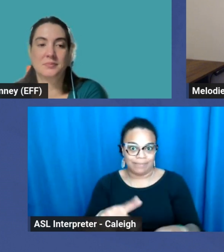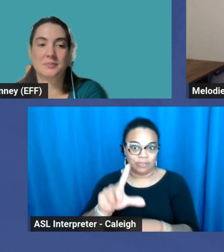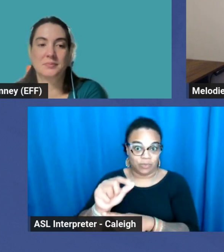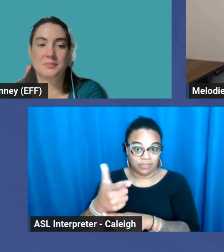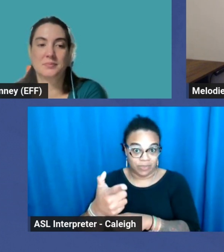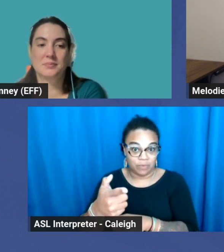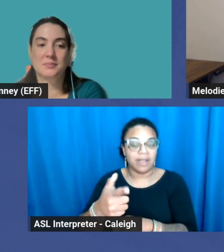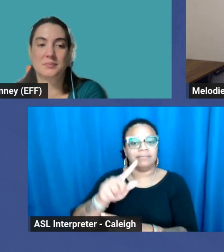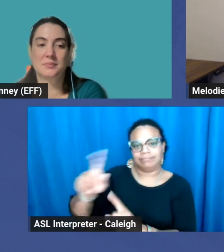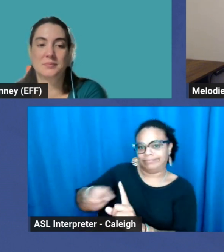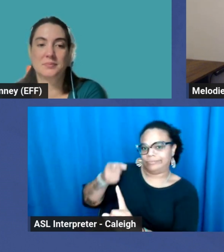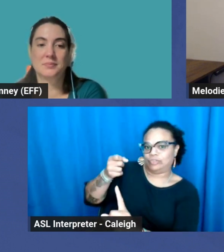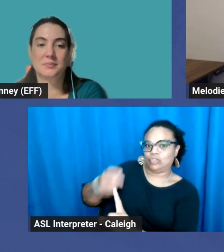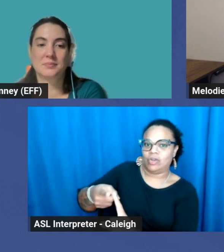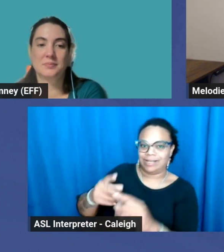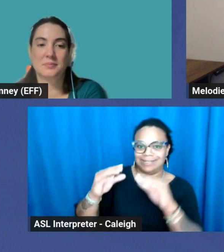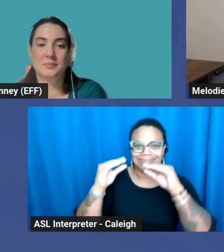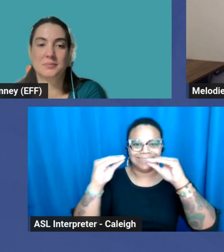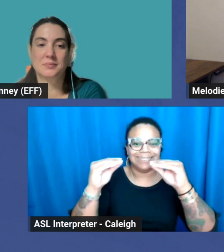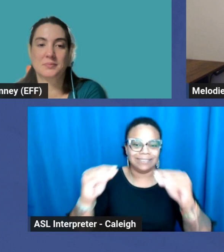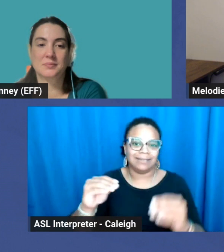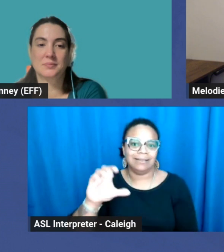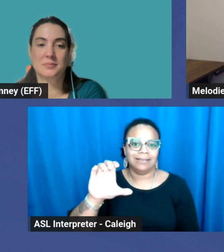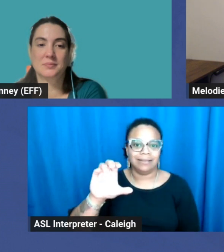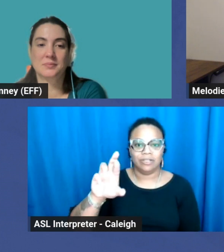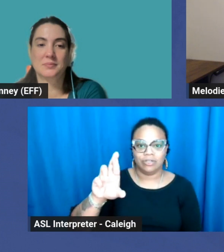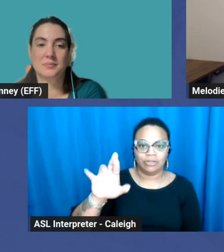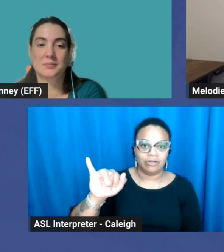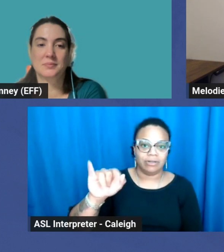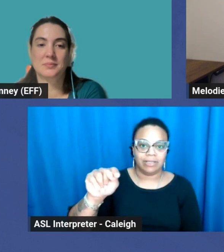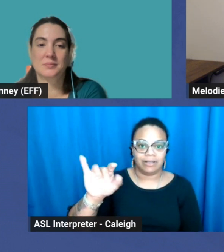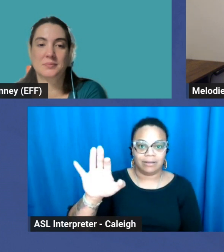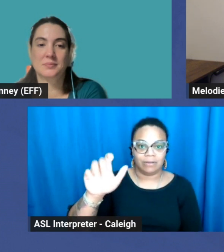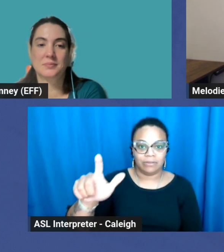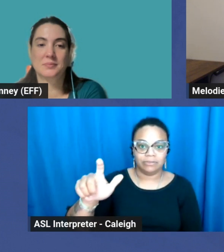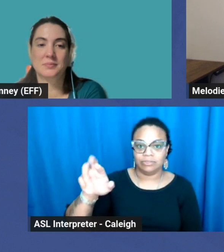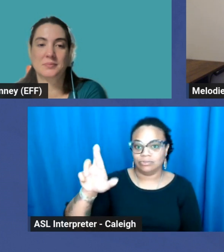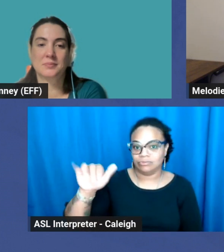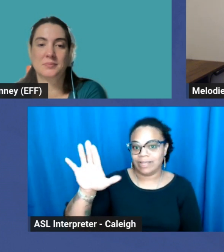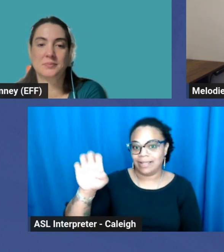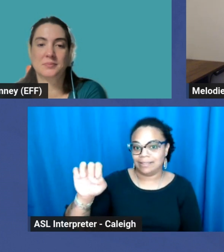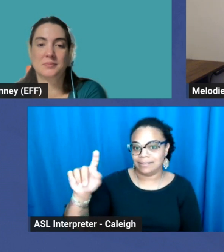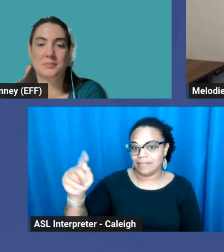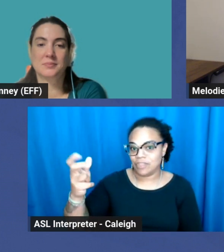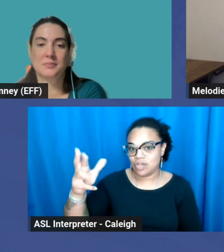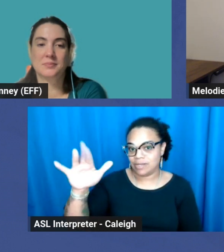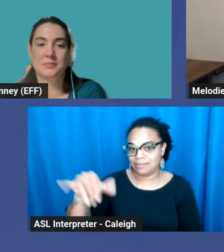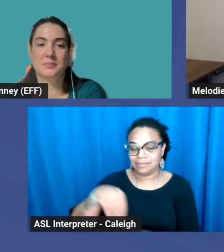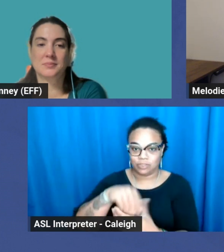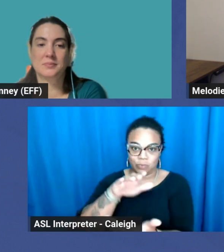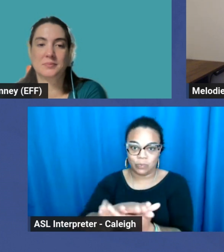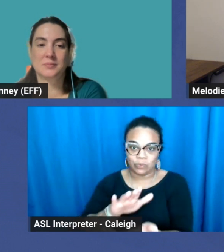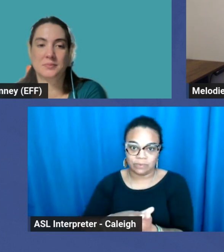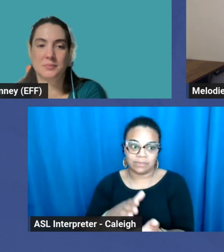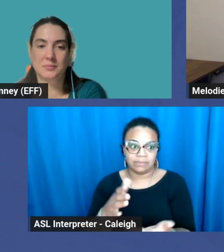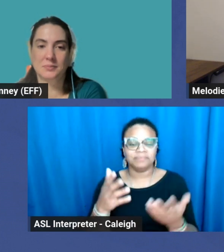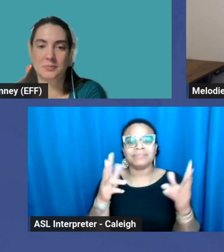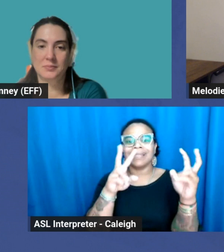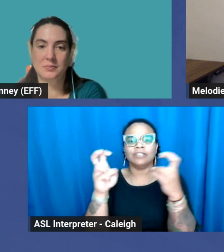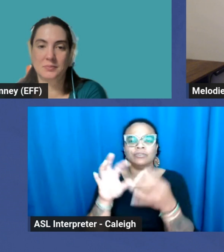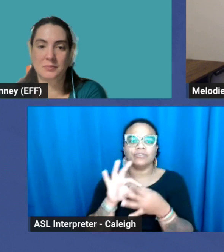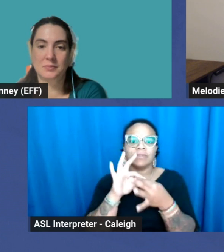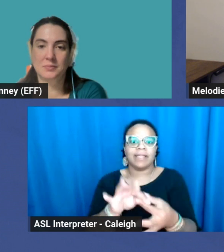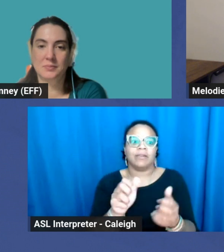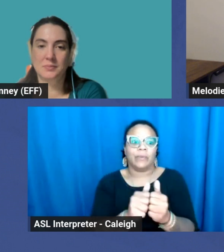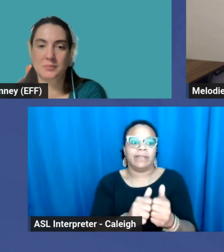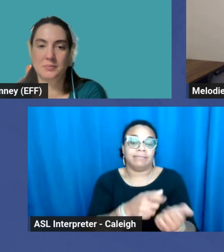the teaching of so-called critical race theory in schools and issues related to discussions of